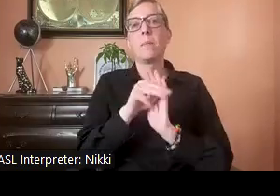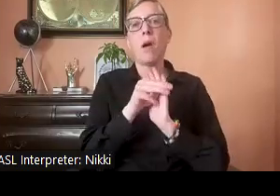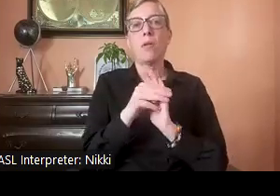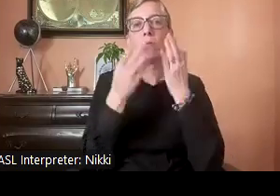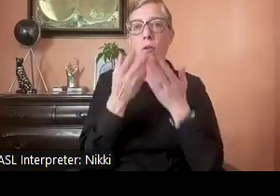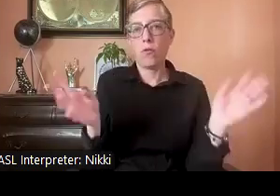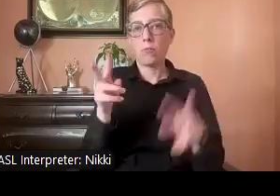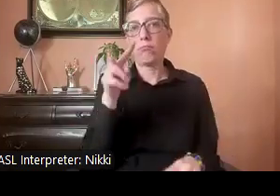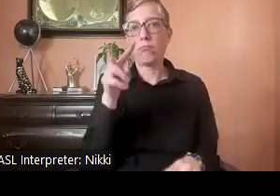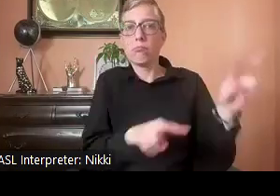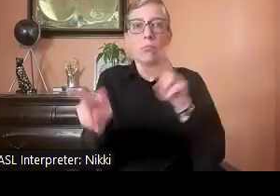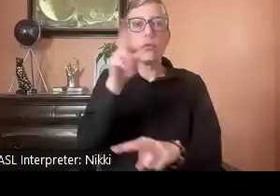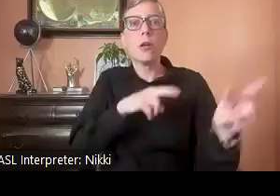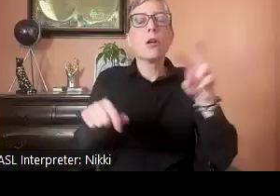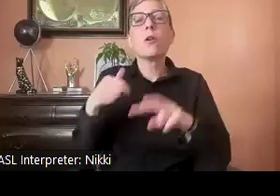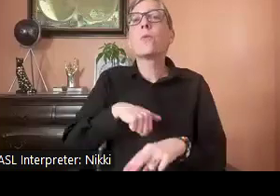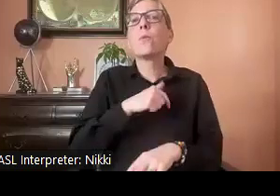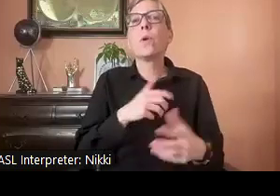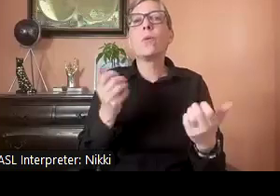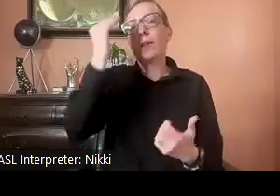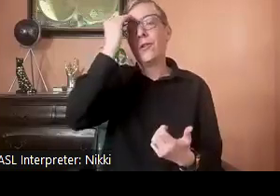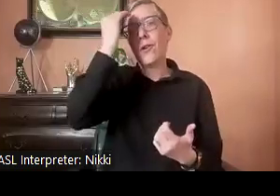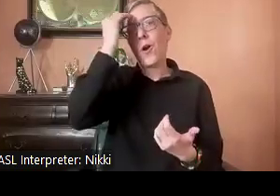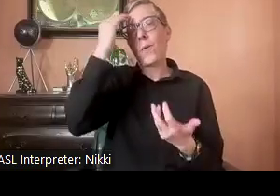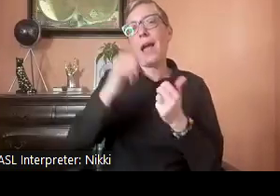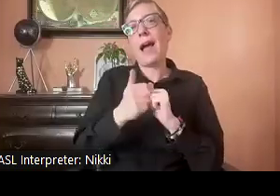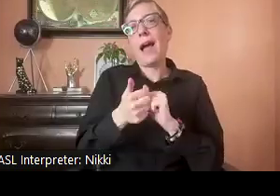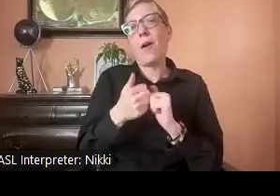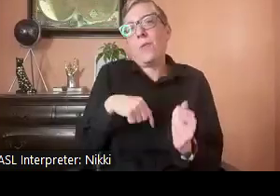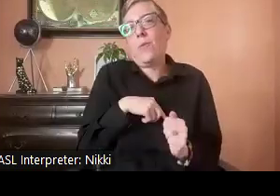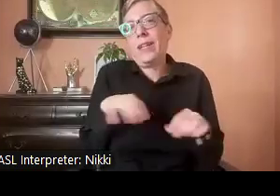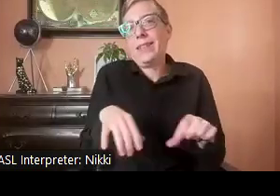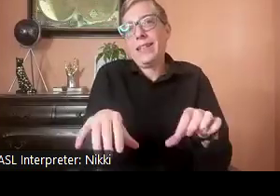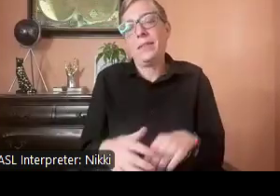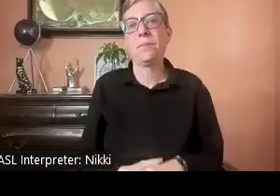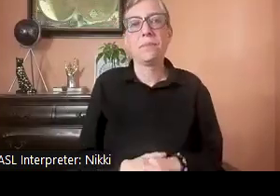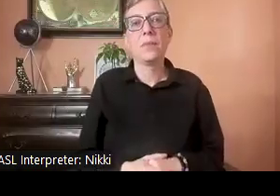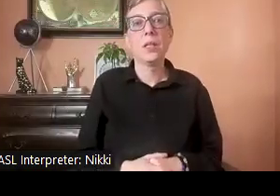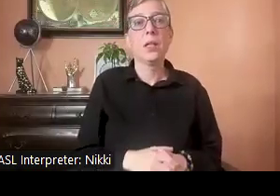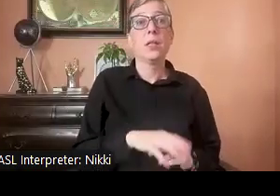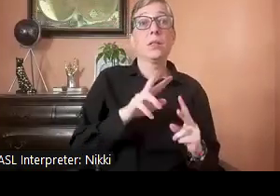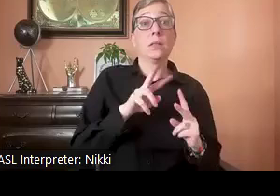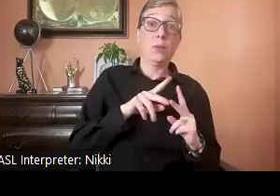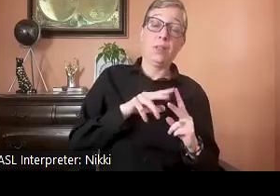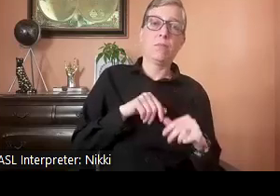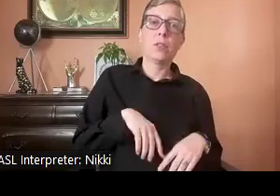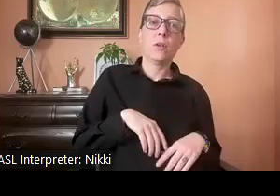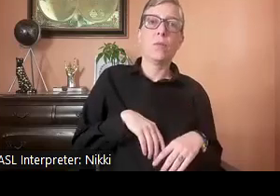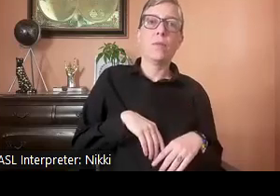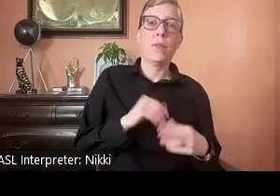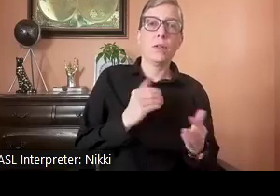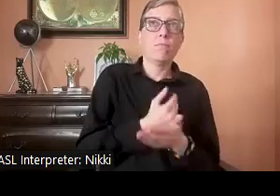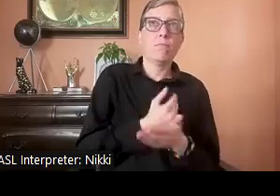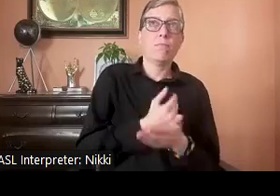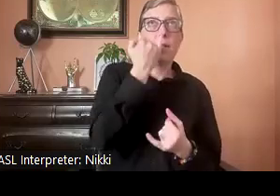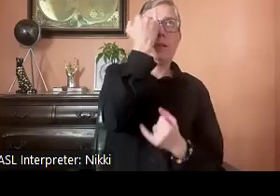fare out? Because I think, in my estimation, either the gestation was 1970s and poverty trap